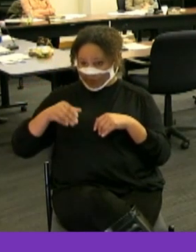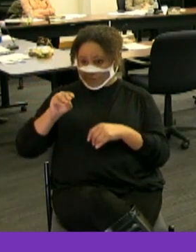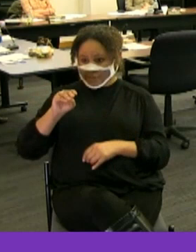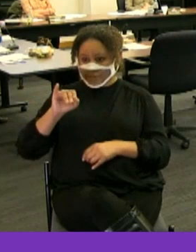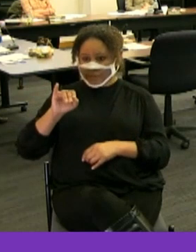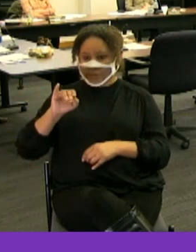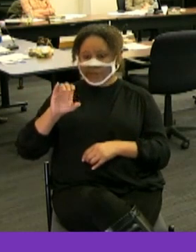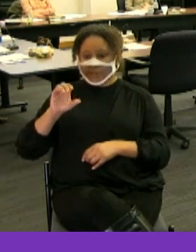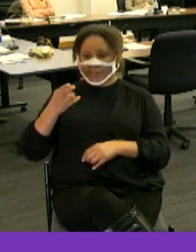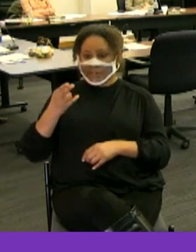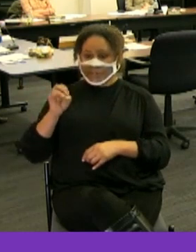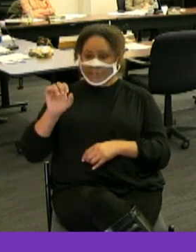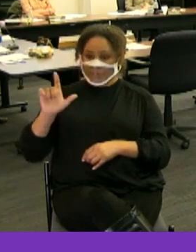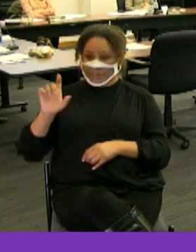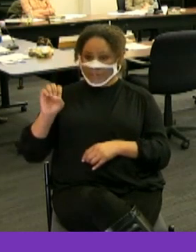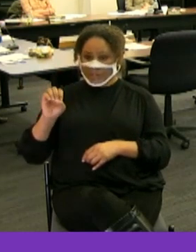Sure.